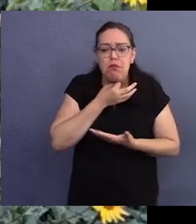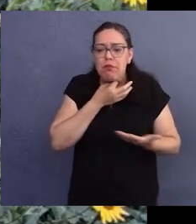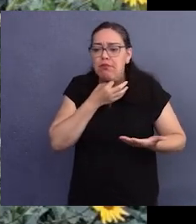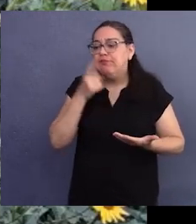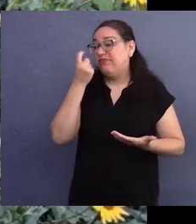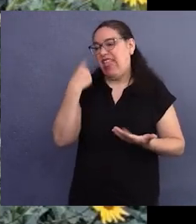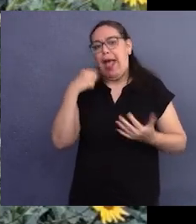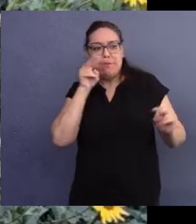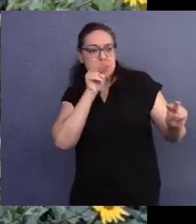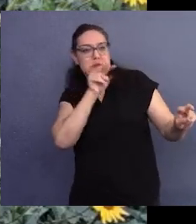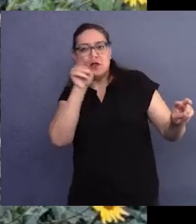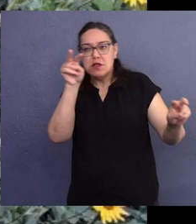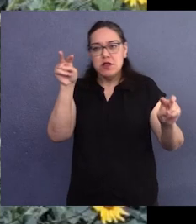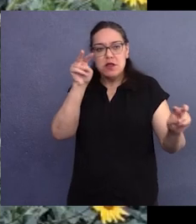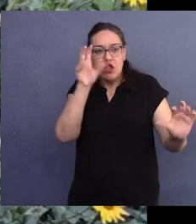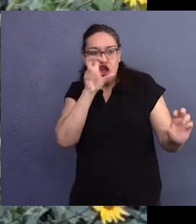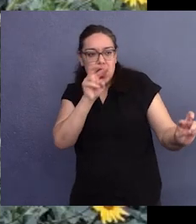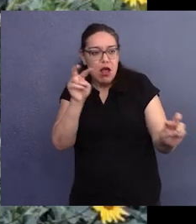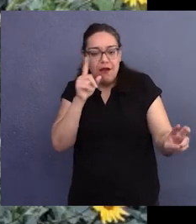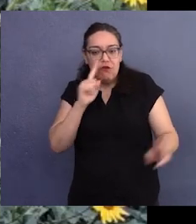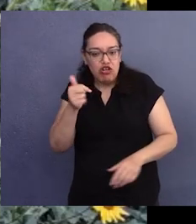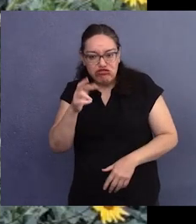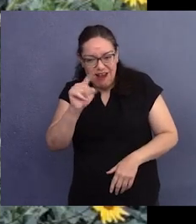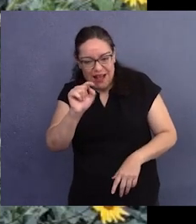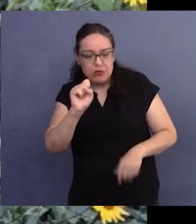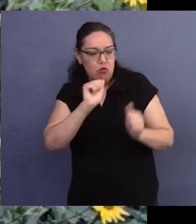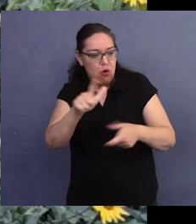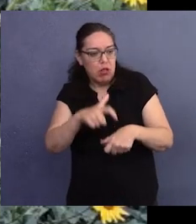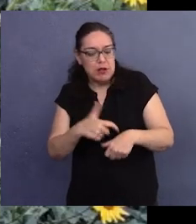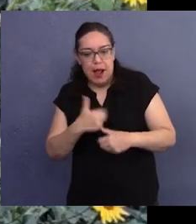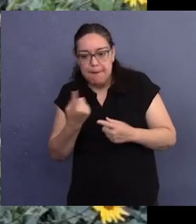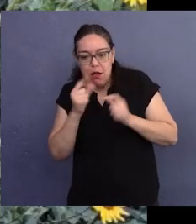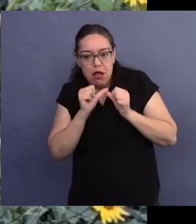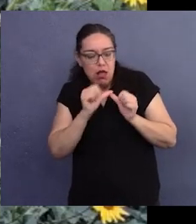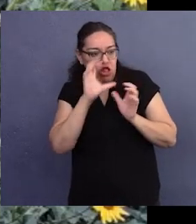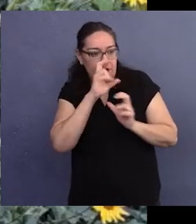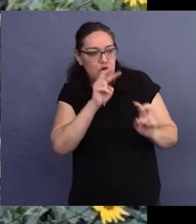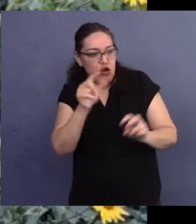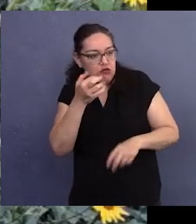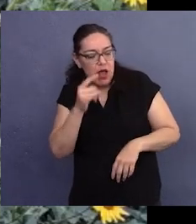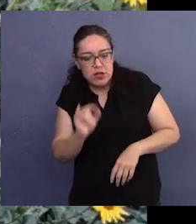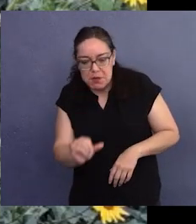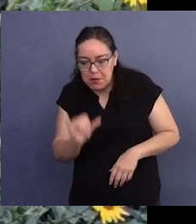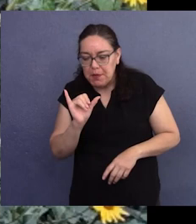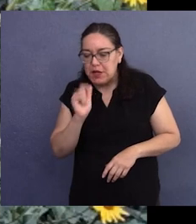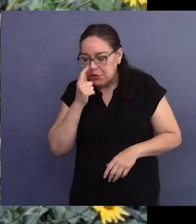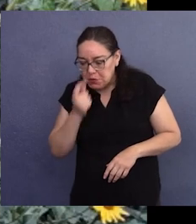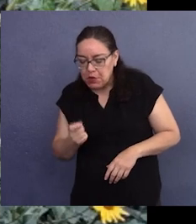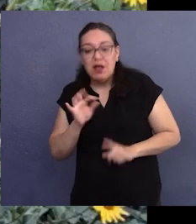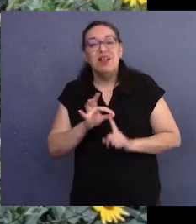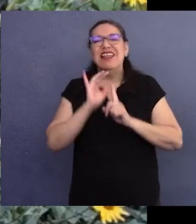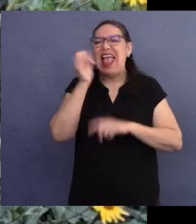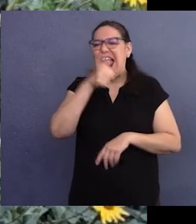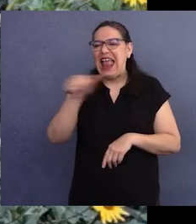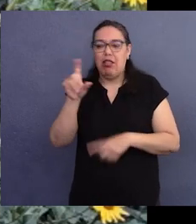out on grants all the time. I mean, I'm constantly looking, especially interesting. Especially if you have anything dealing